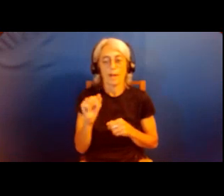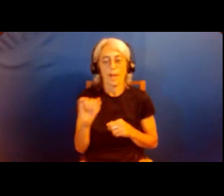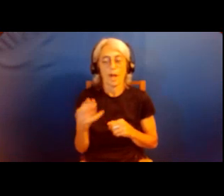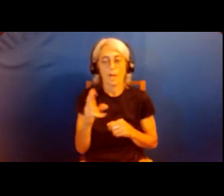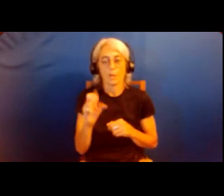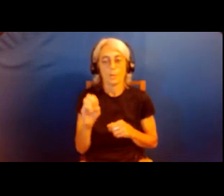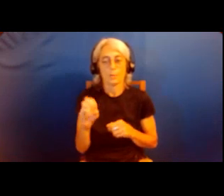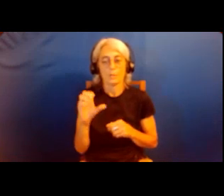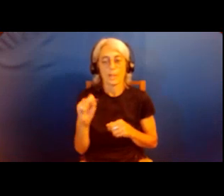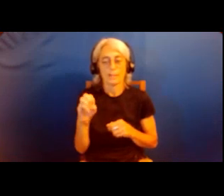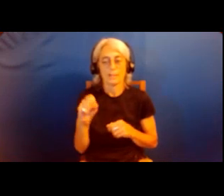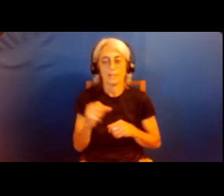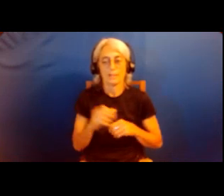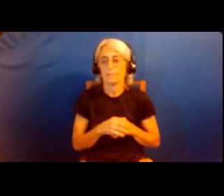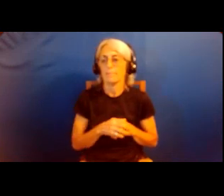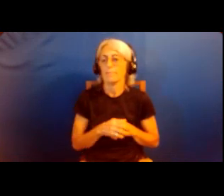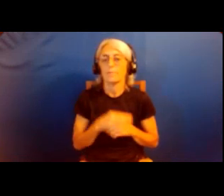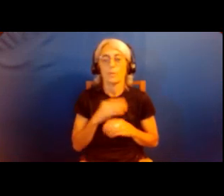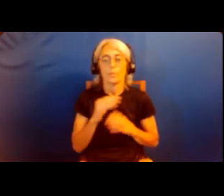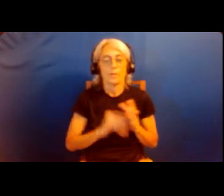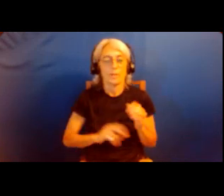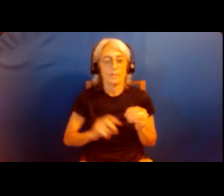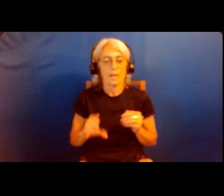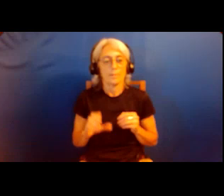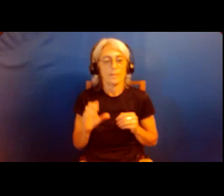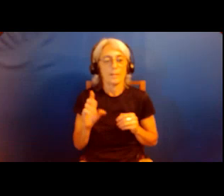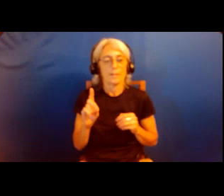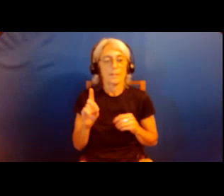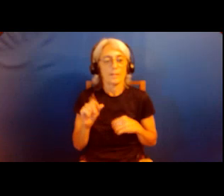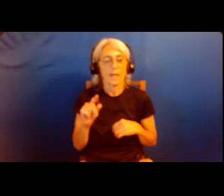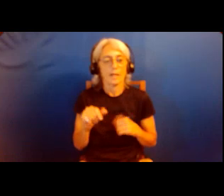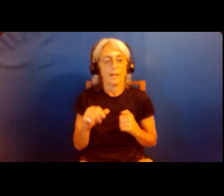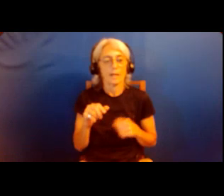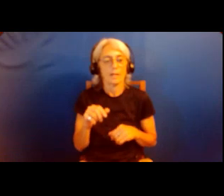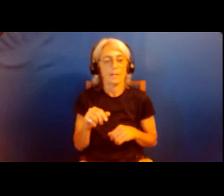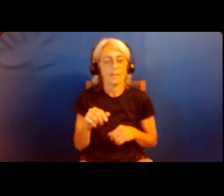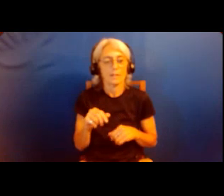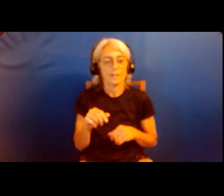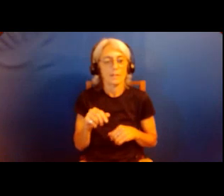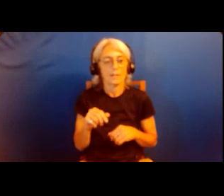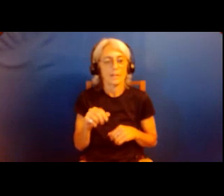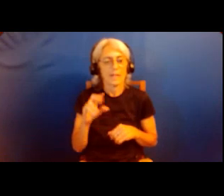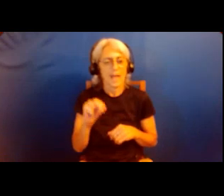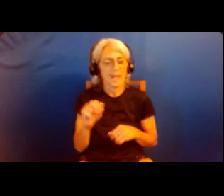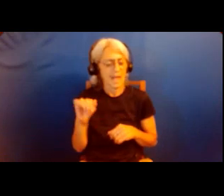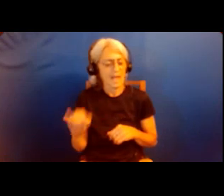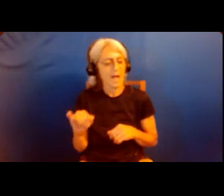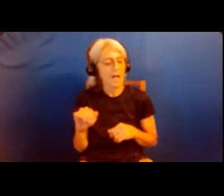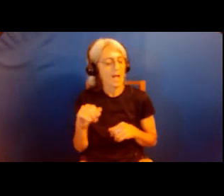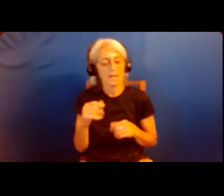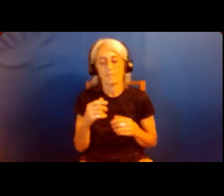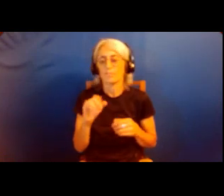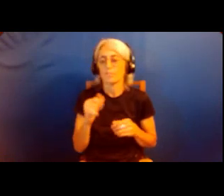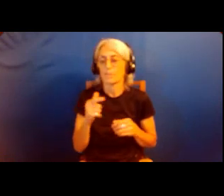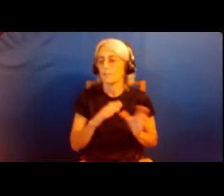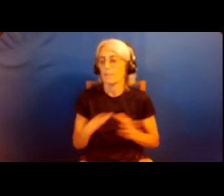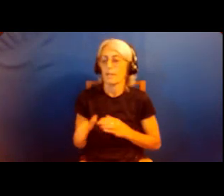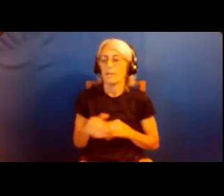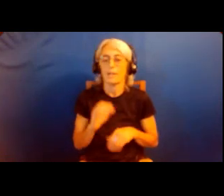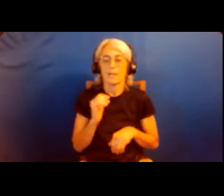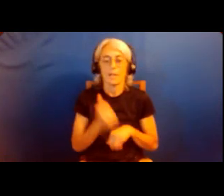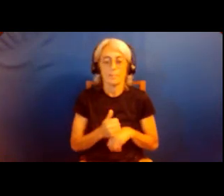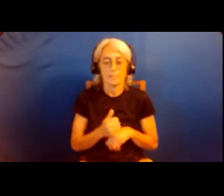strategic documents like a data and AI readiness assessment, a data and AI strategic plan, an implementation roadmap,